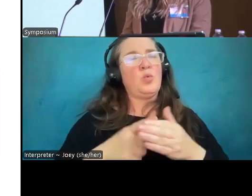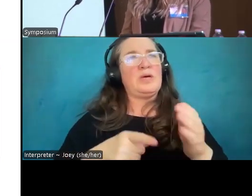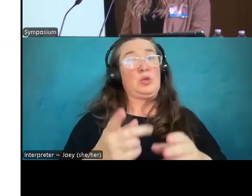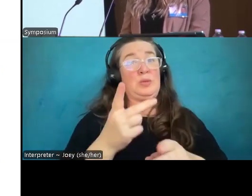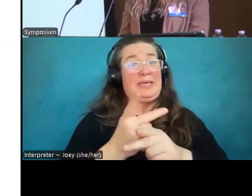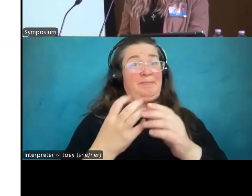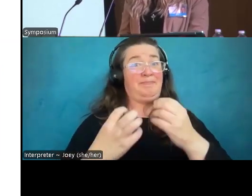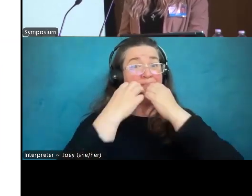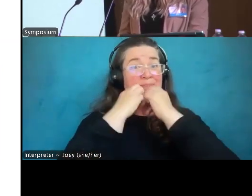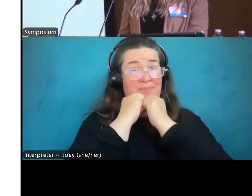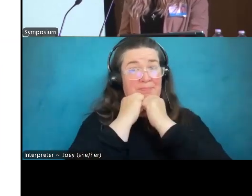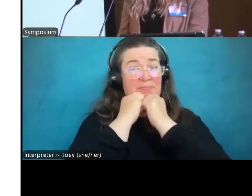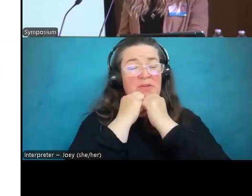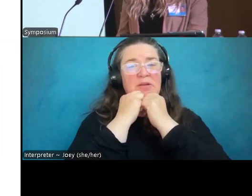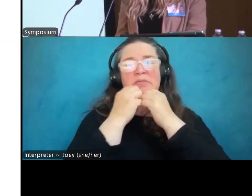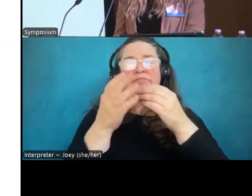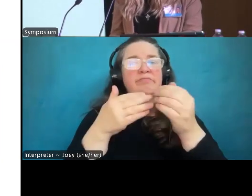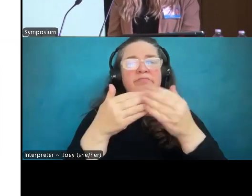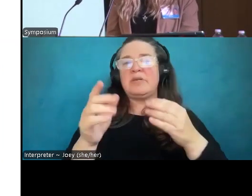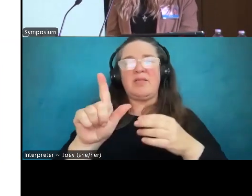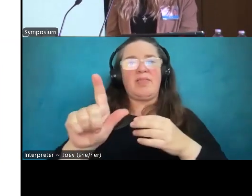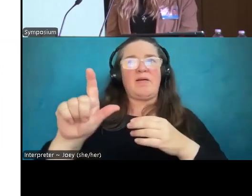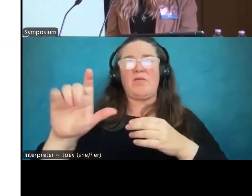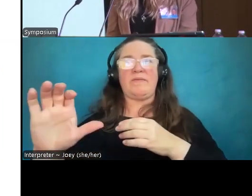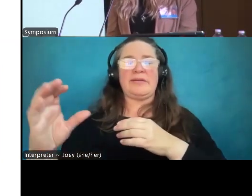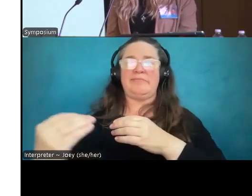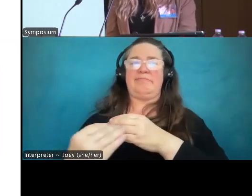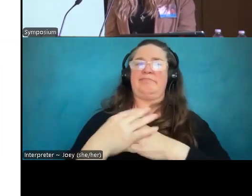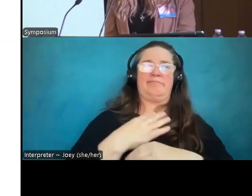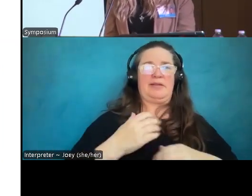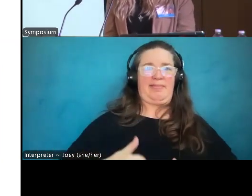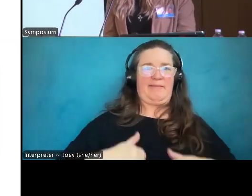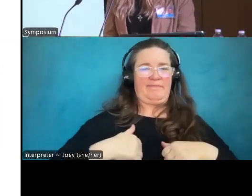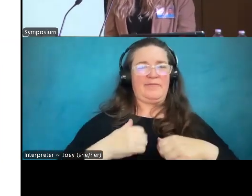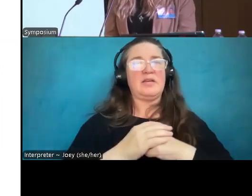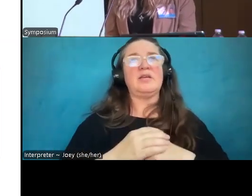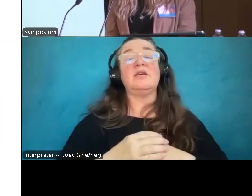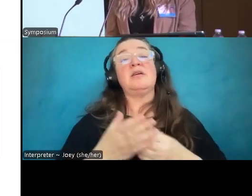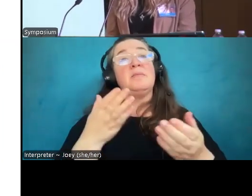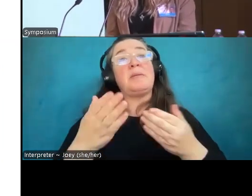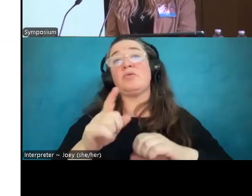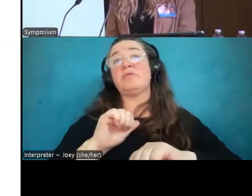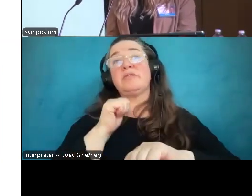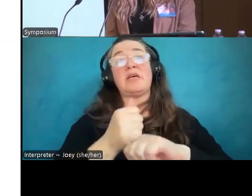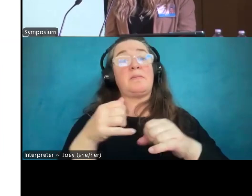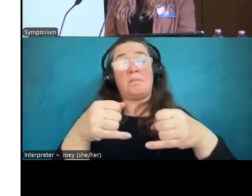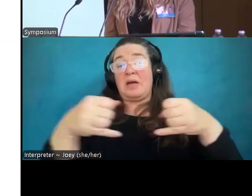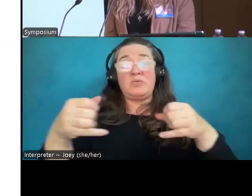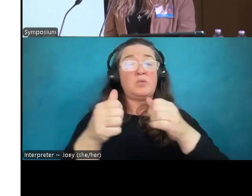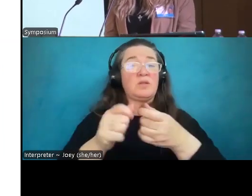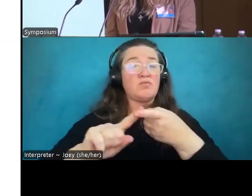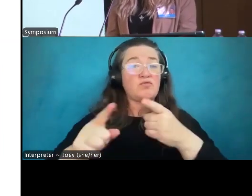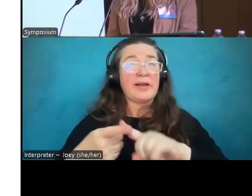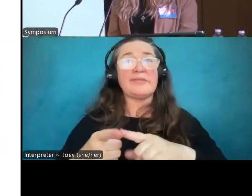those efforts? Perhaps recently you set a boundary with a friend, you went for a short walk, or you called